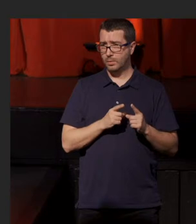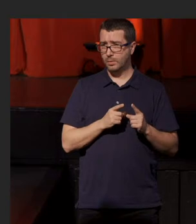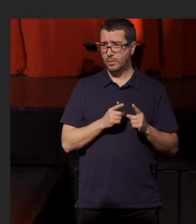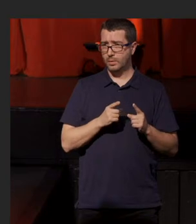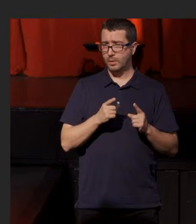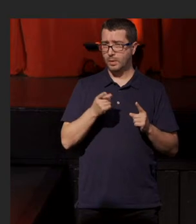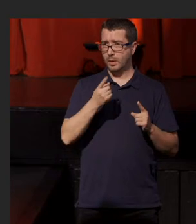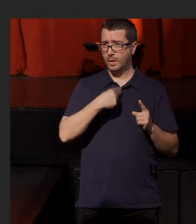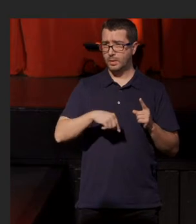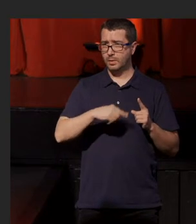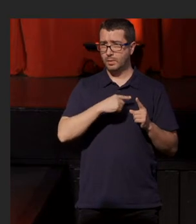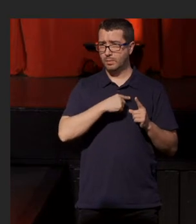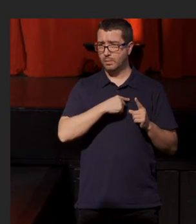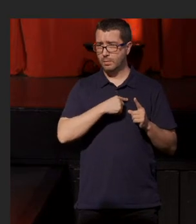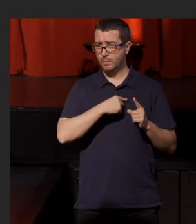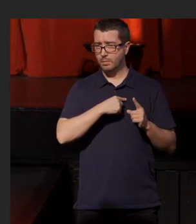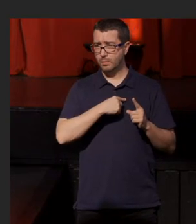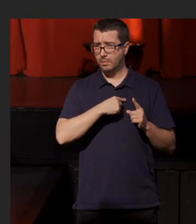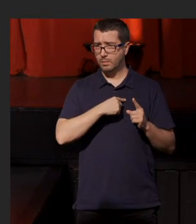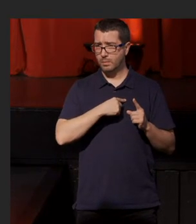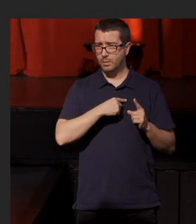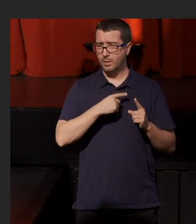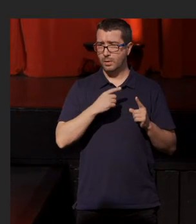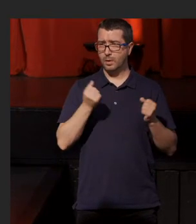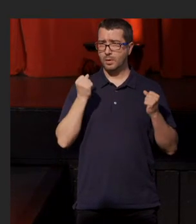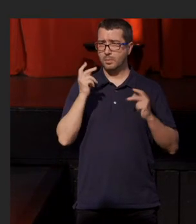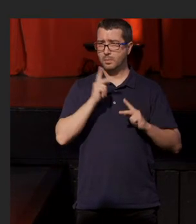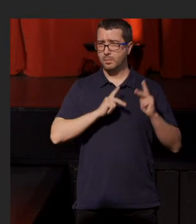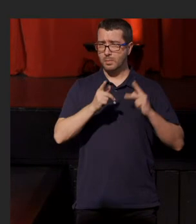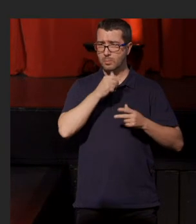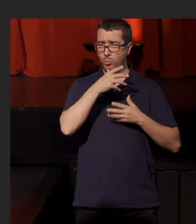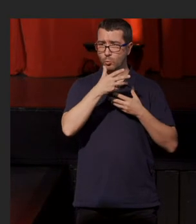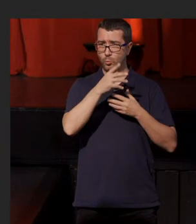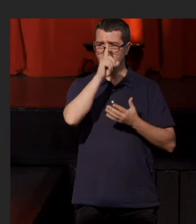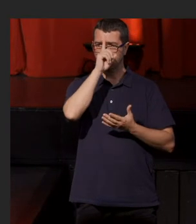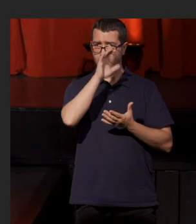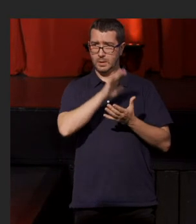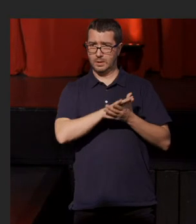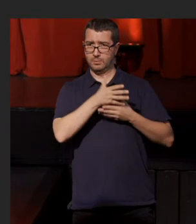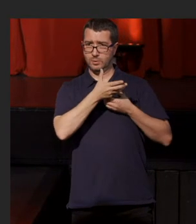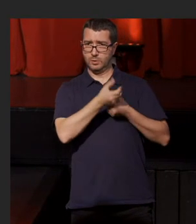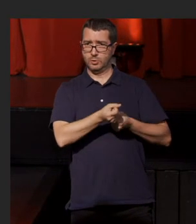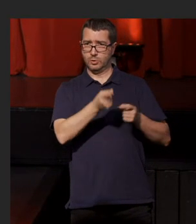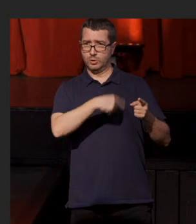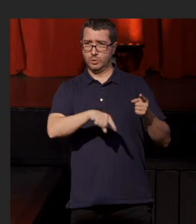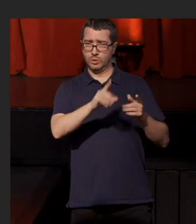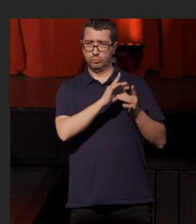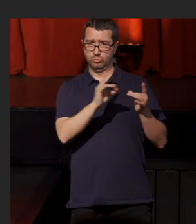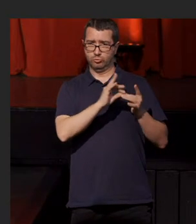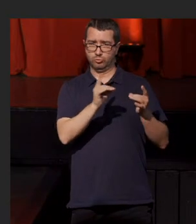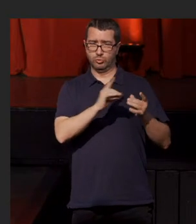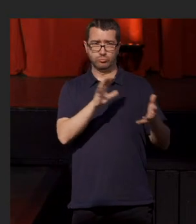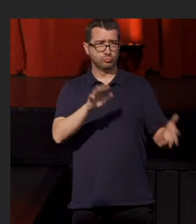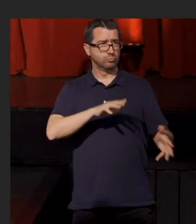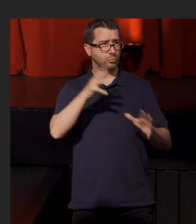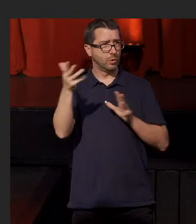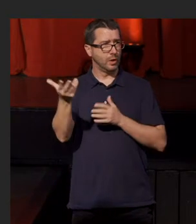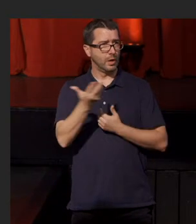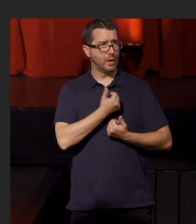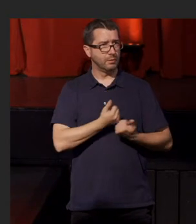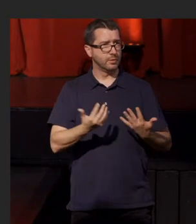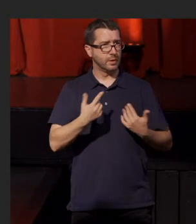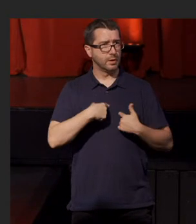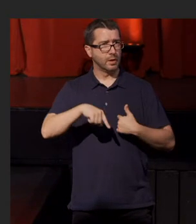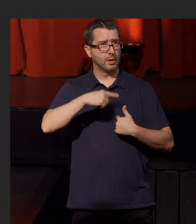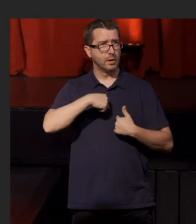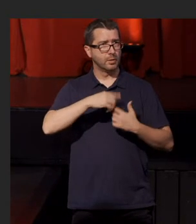us, and increasingly people who believe those things then think, destroy everything I hold dear, is to justify violence against